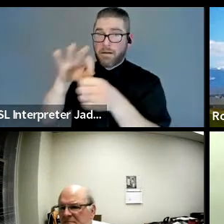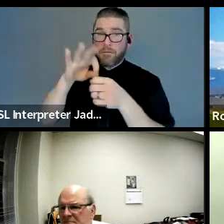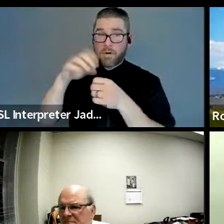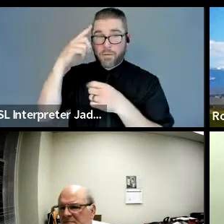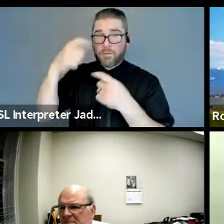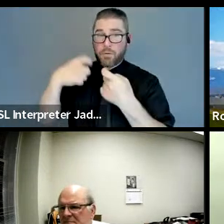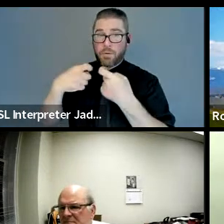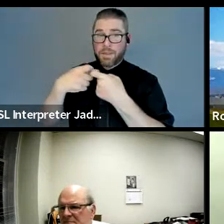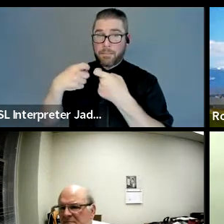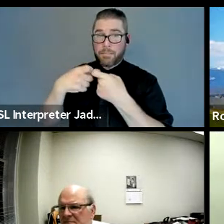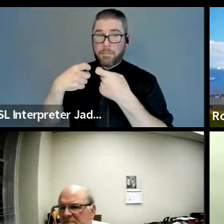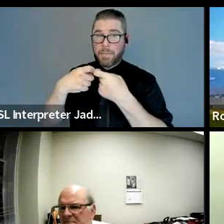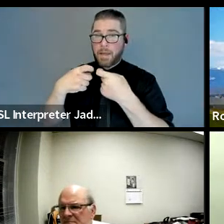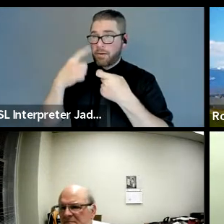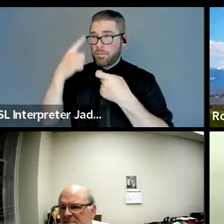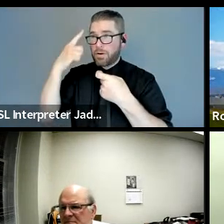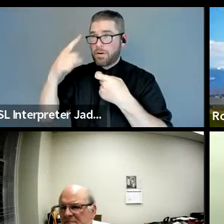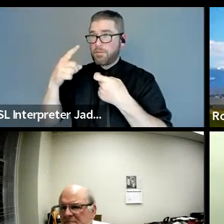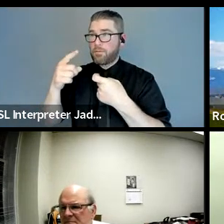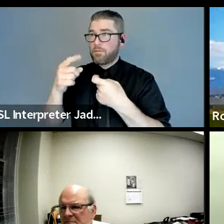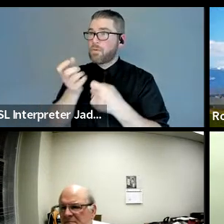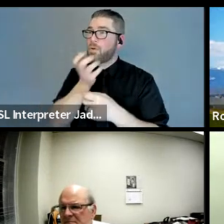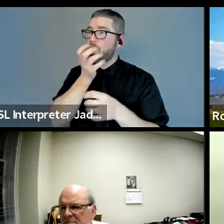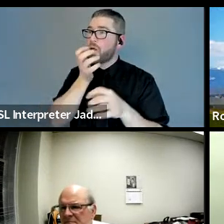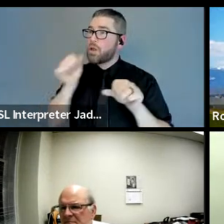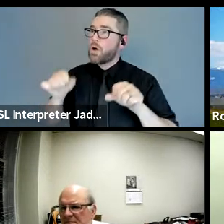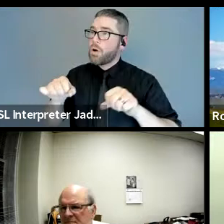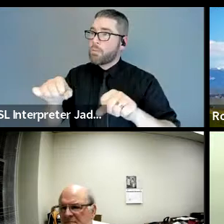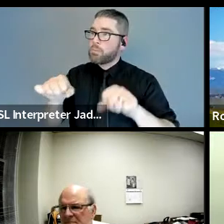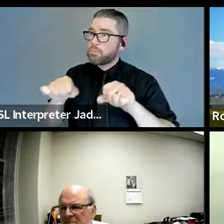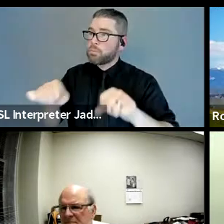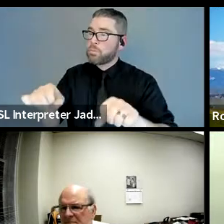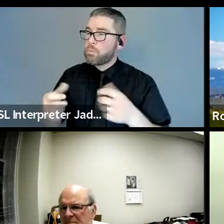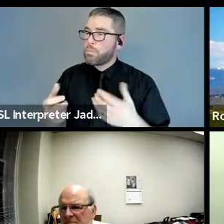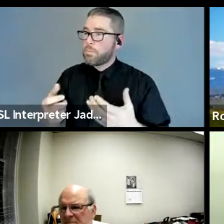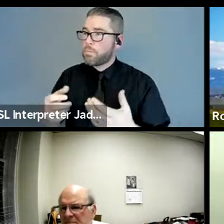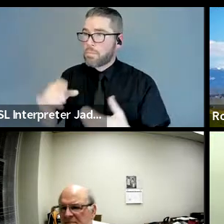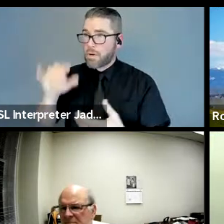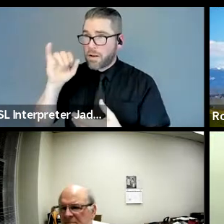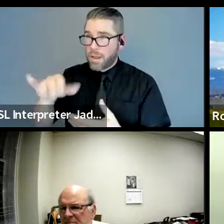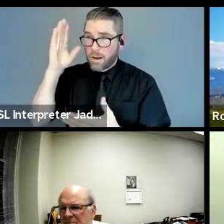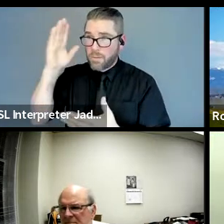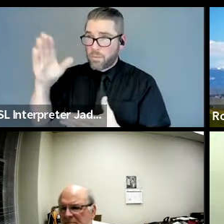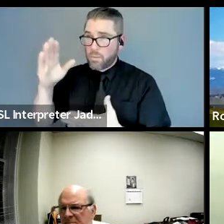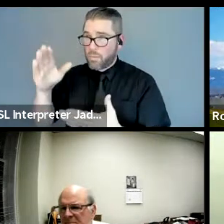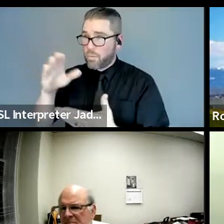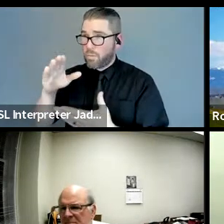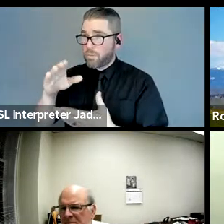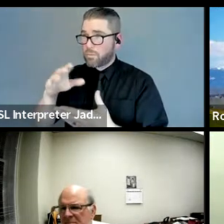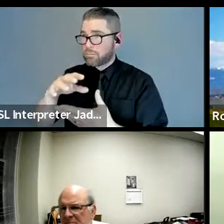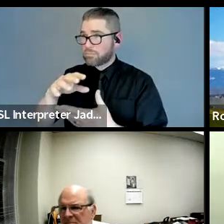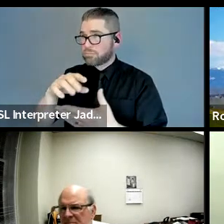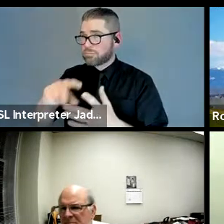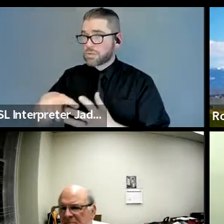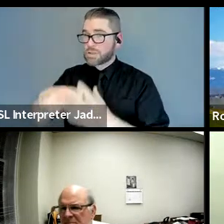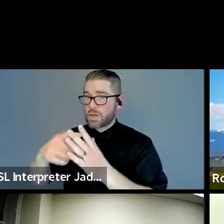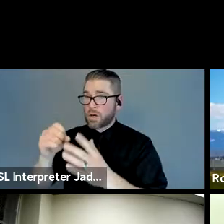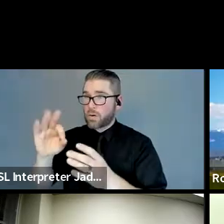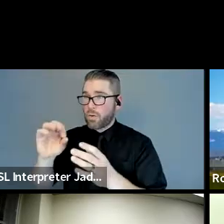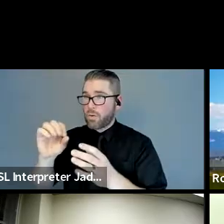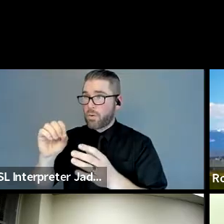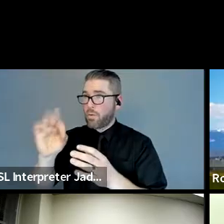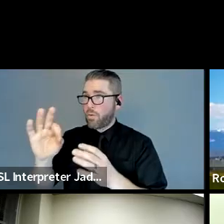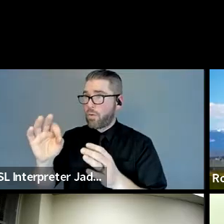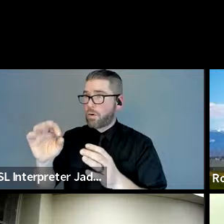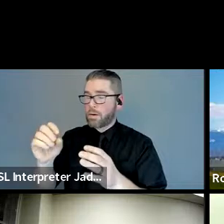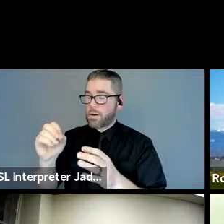the lawnmower. So are we going to get into that, or are we going to be distracted